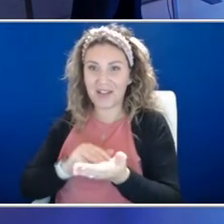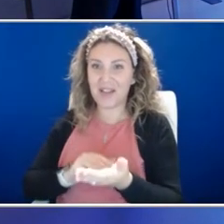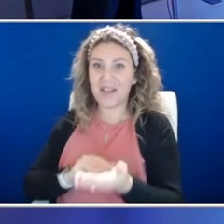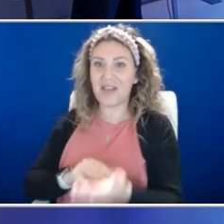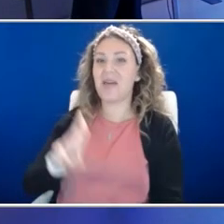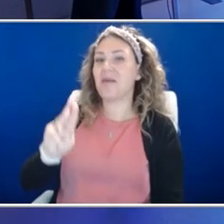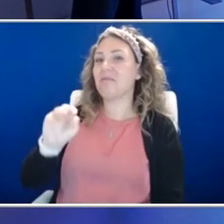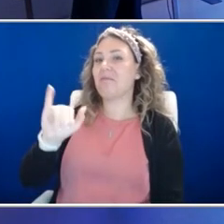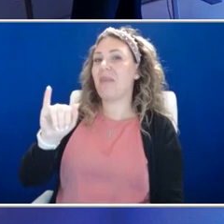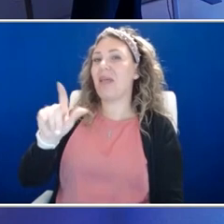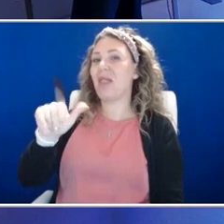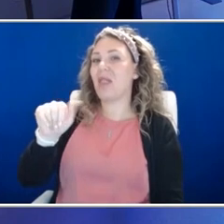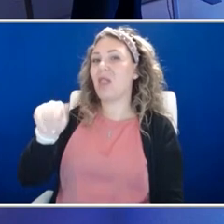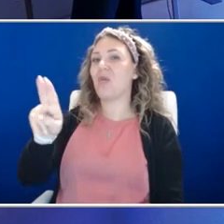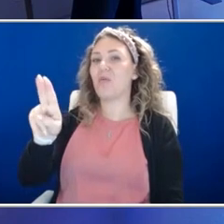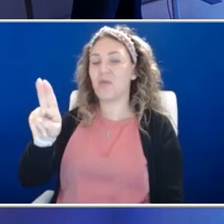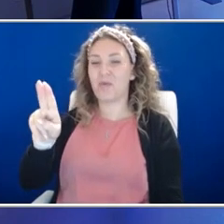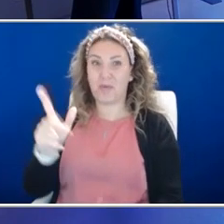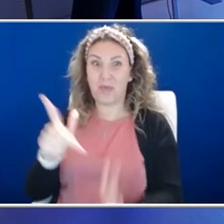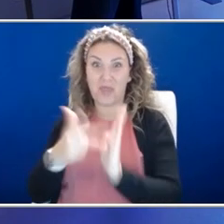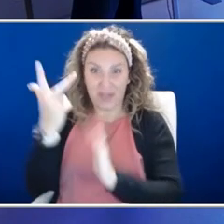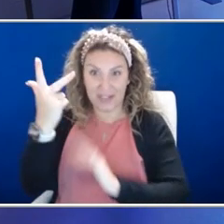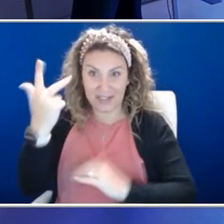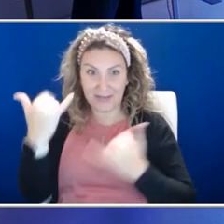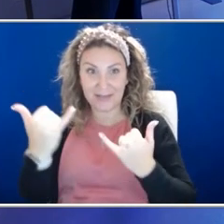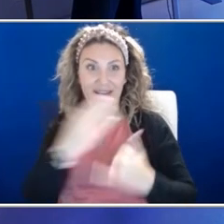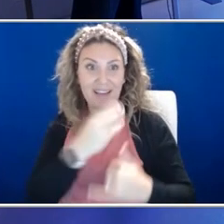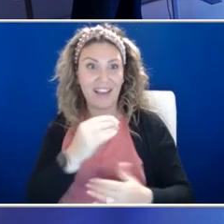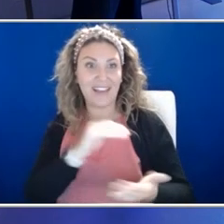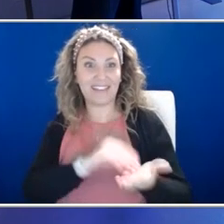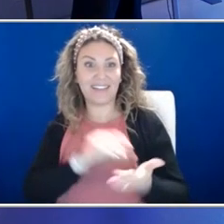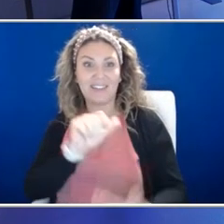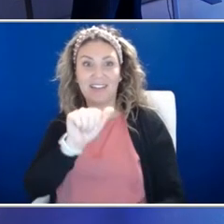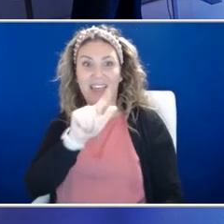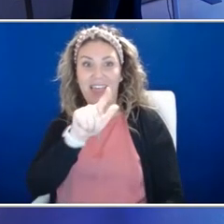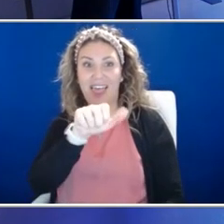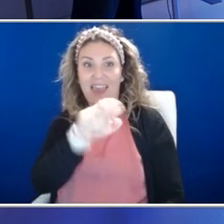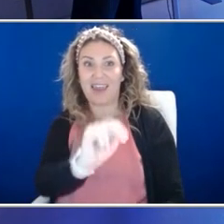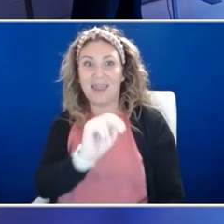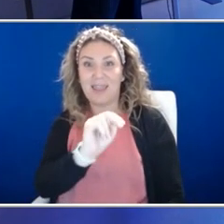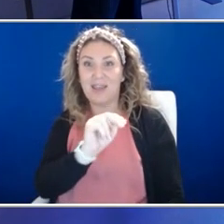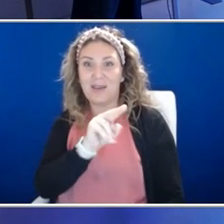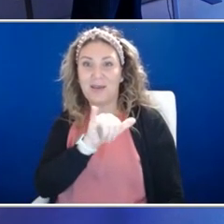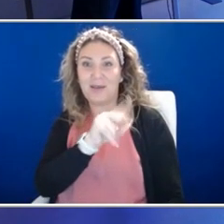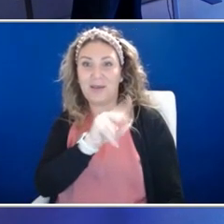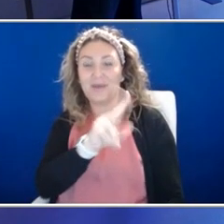it. That's three times today, and have done all right. And Dr. Alan Yu talking about their study using artificial